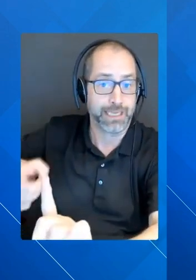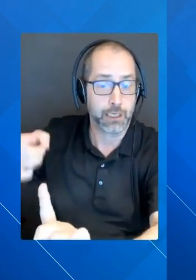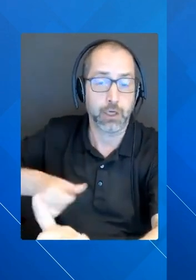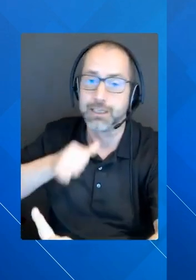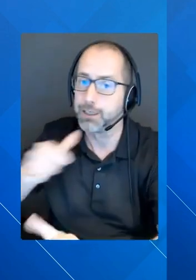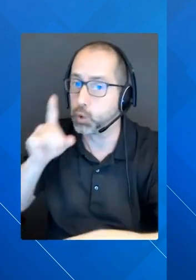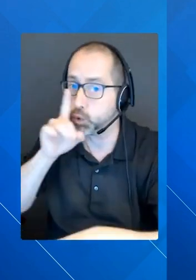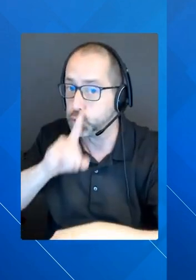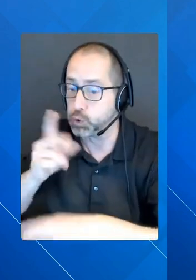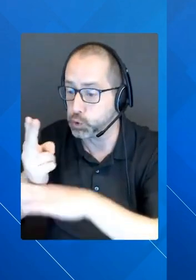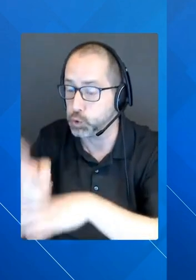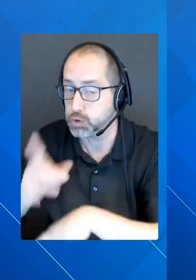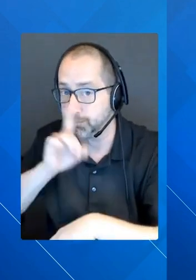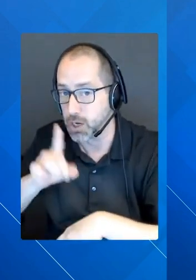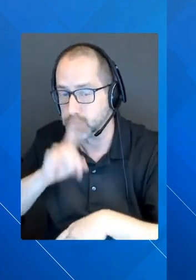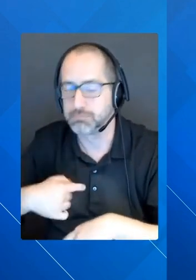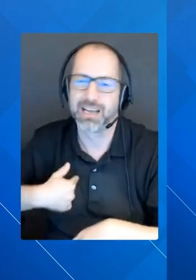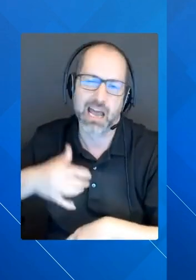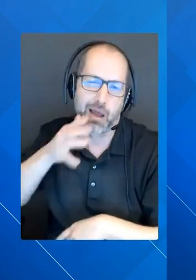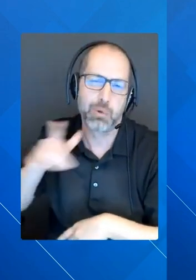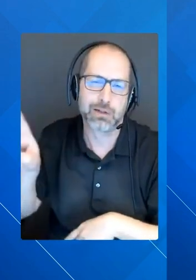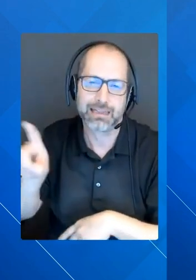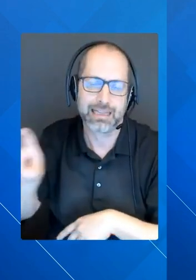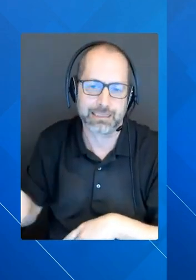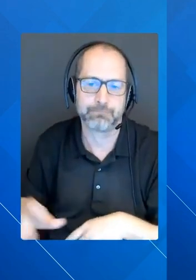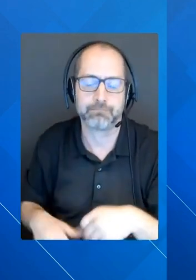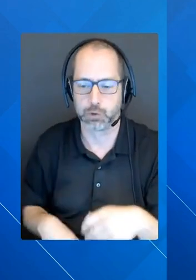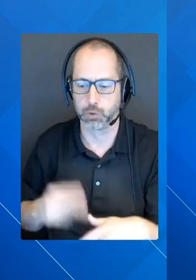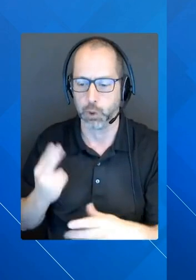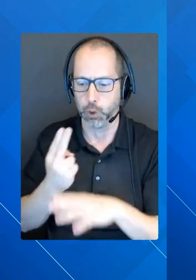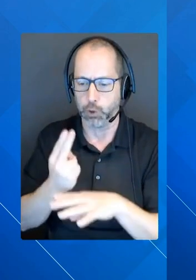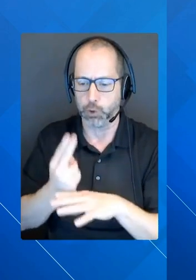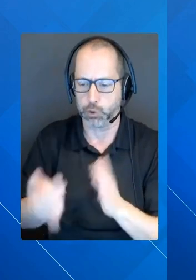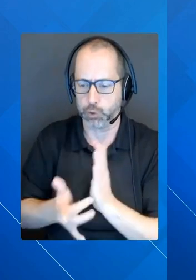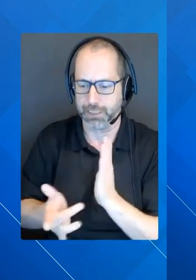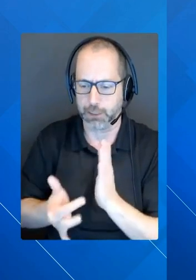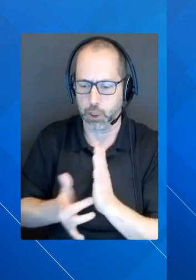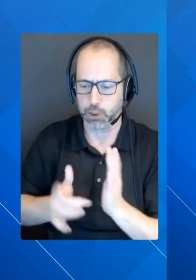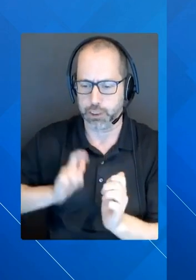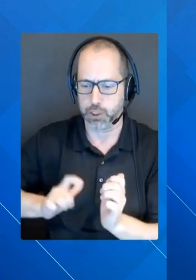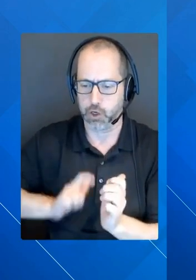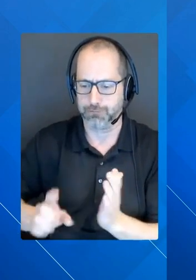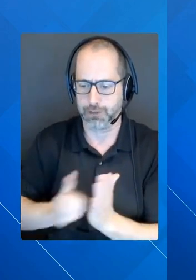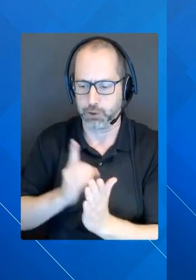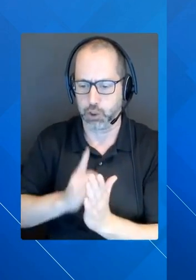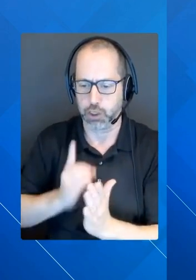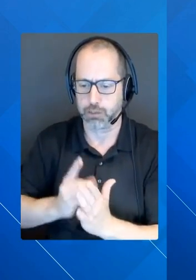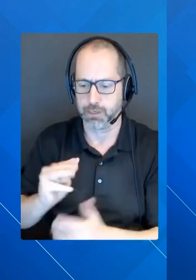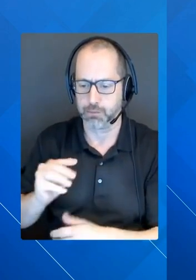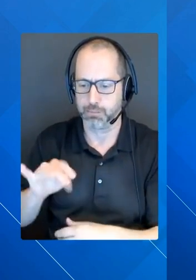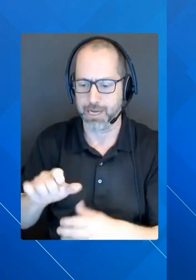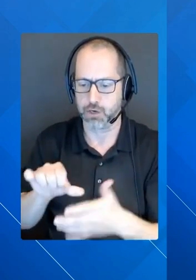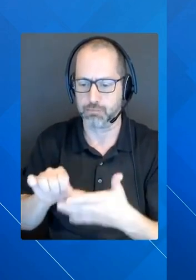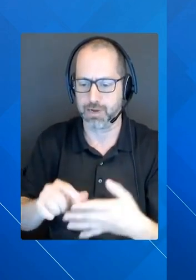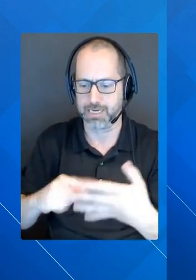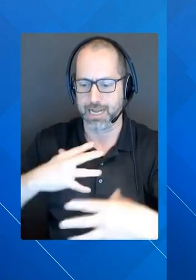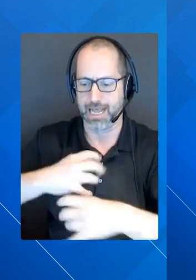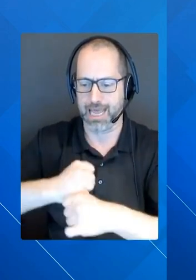I'm going to click a couple things just to get us to the Future right place. Technologies Conference document. Menu button collapsed sub-menu